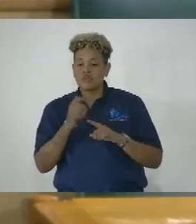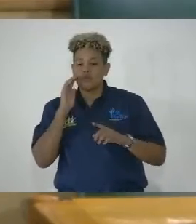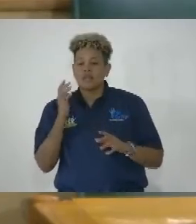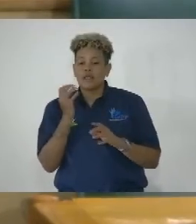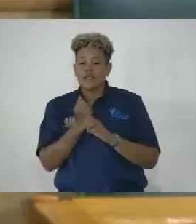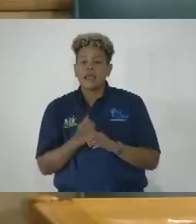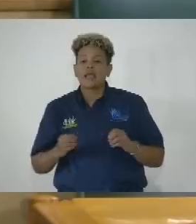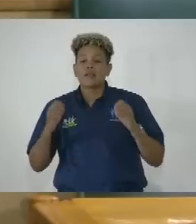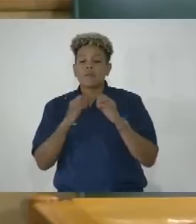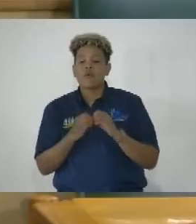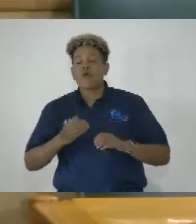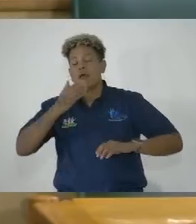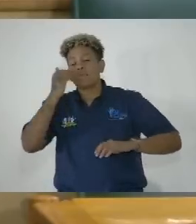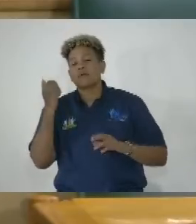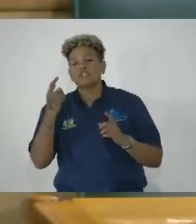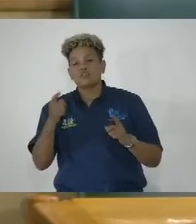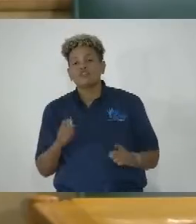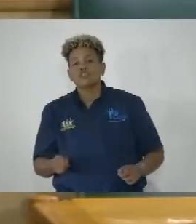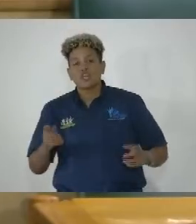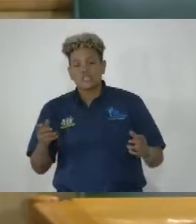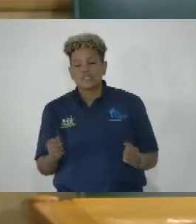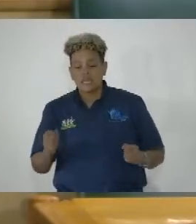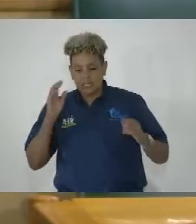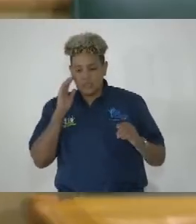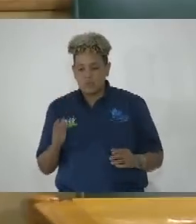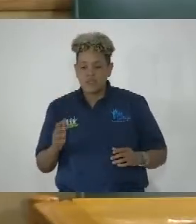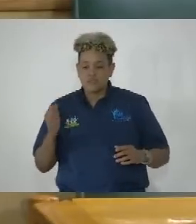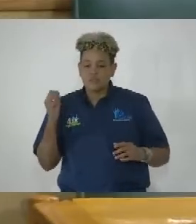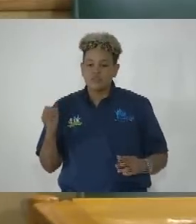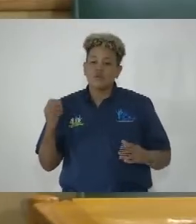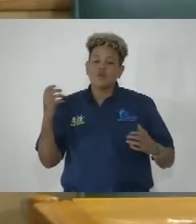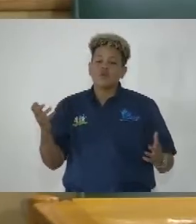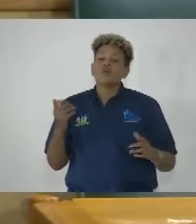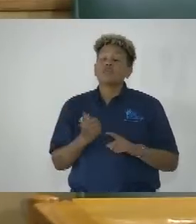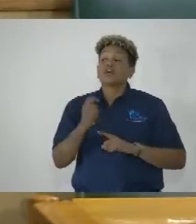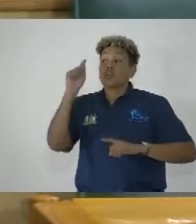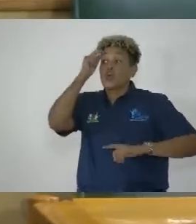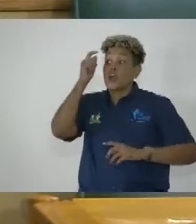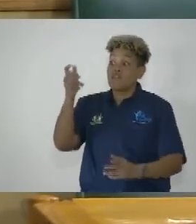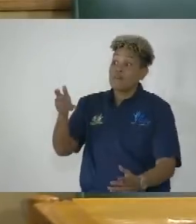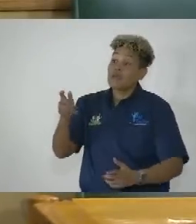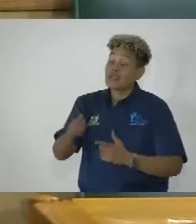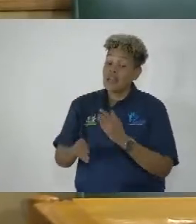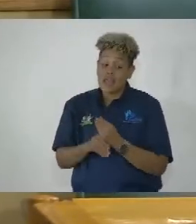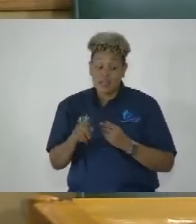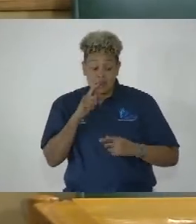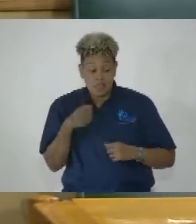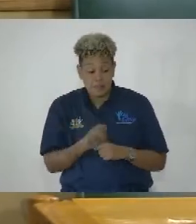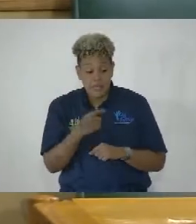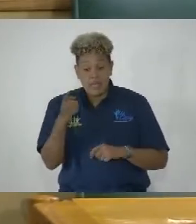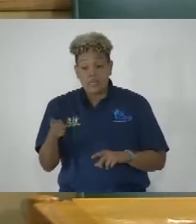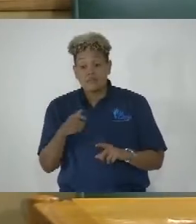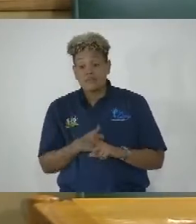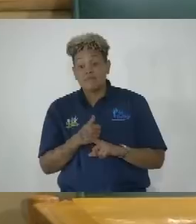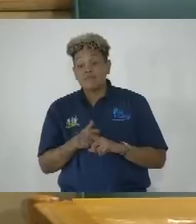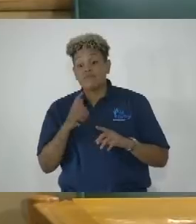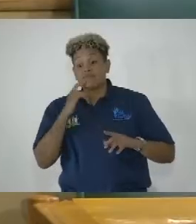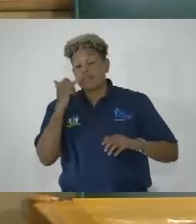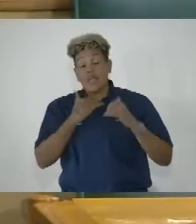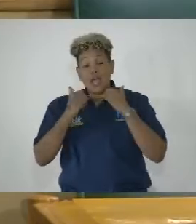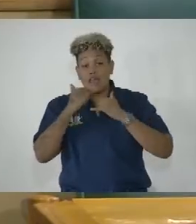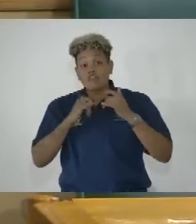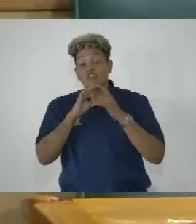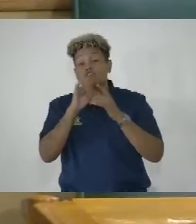much better results. So the government has made errors